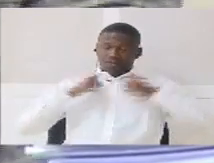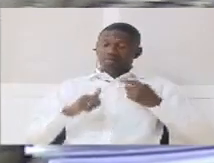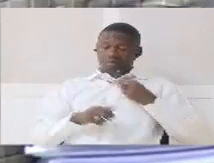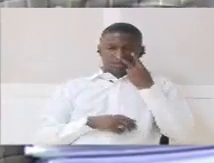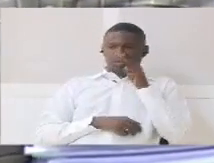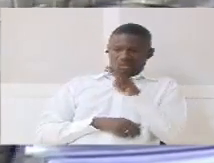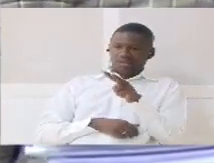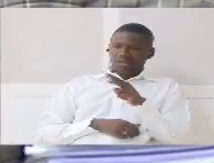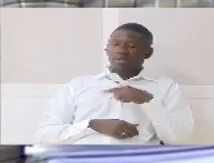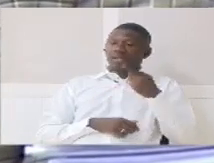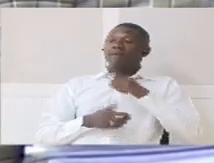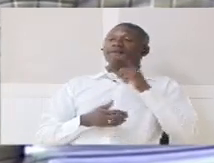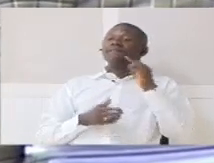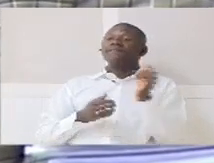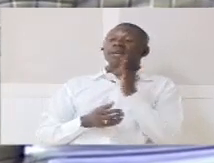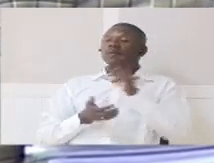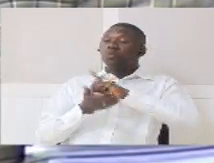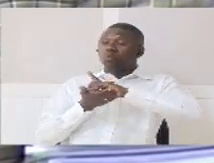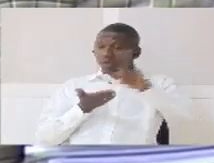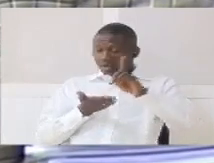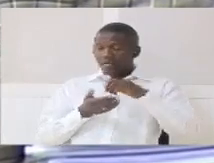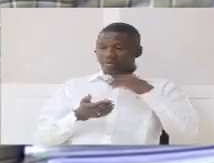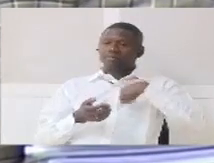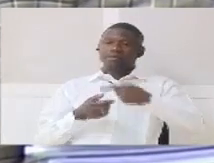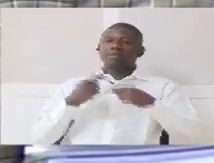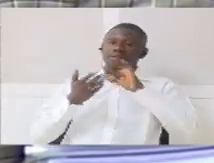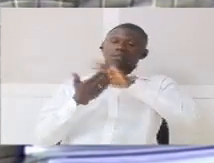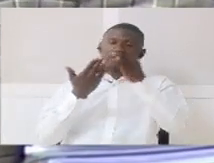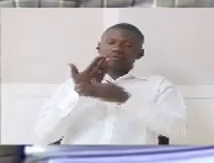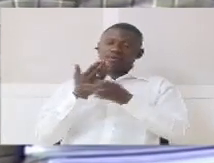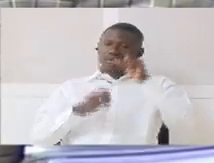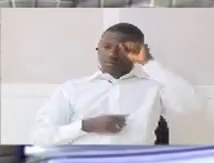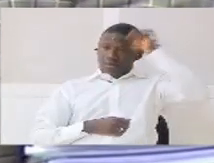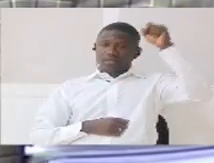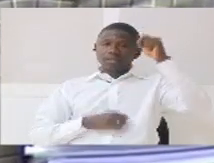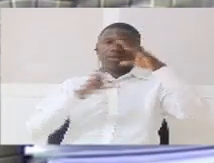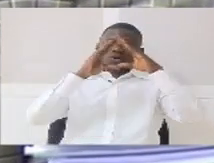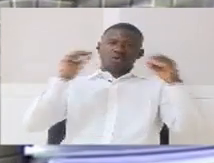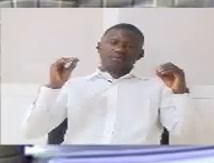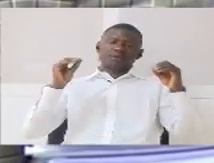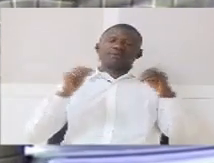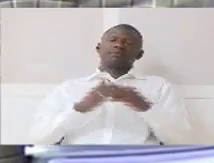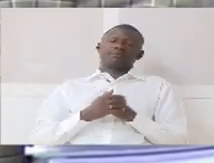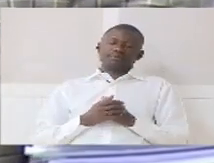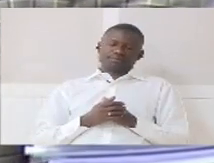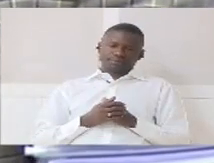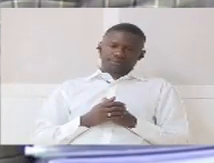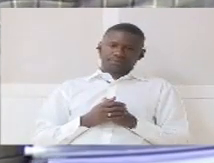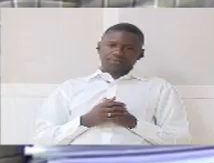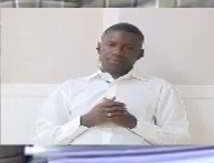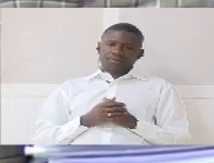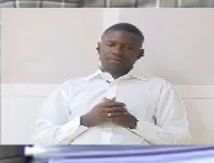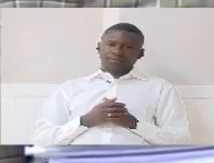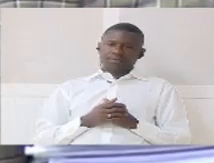the president's office. Was when before I transferred to the president's office. But that very how were